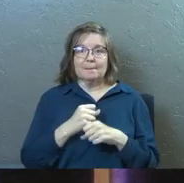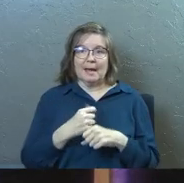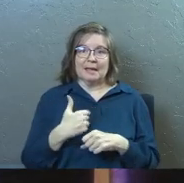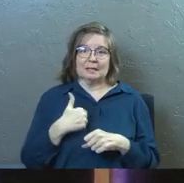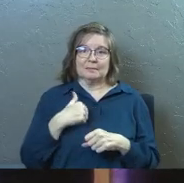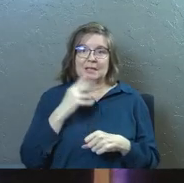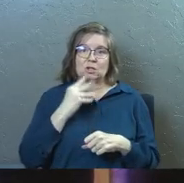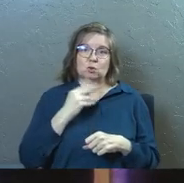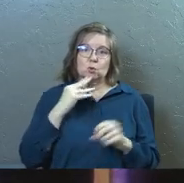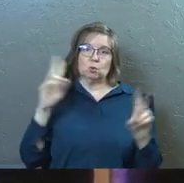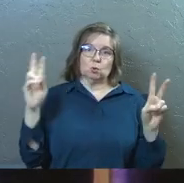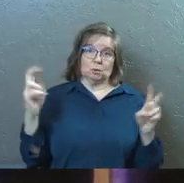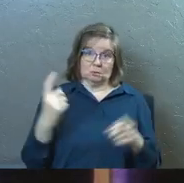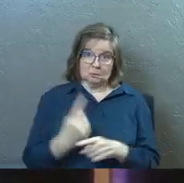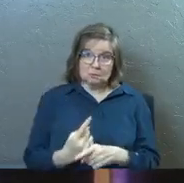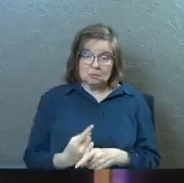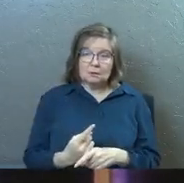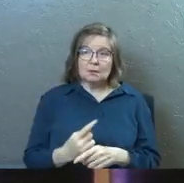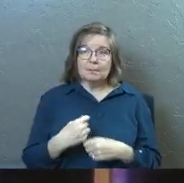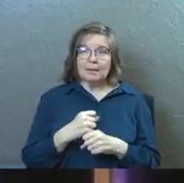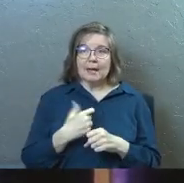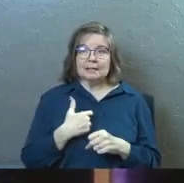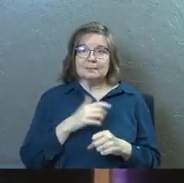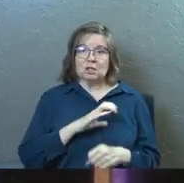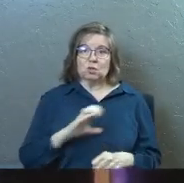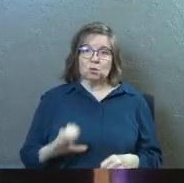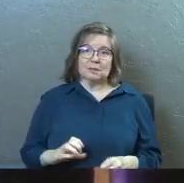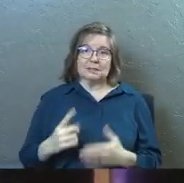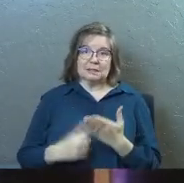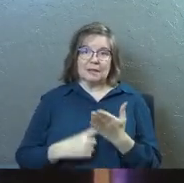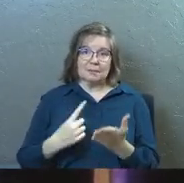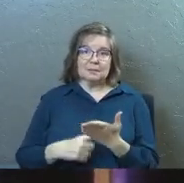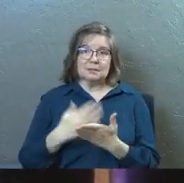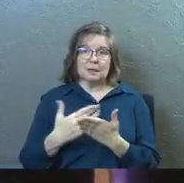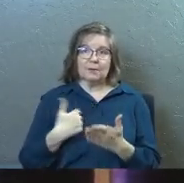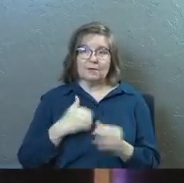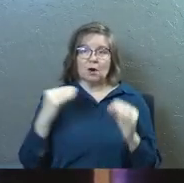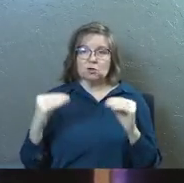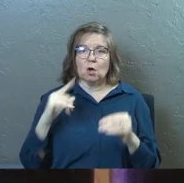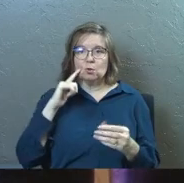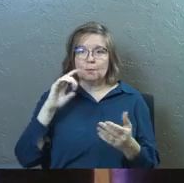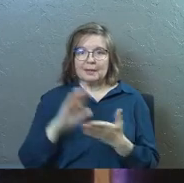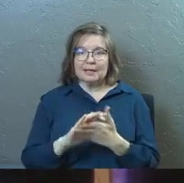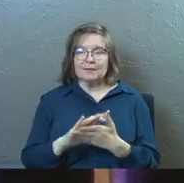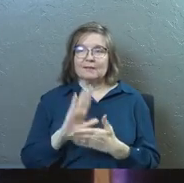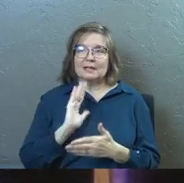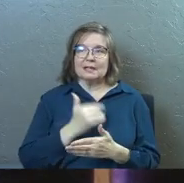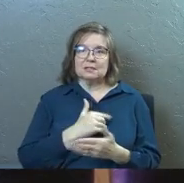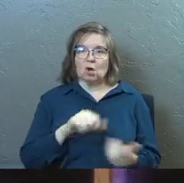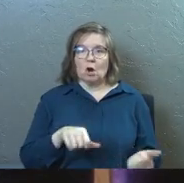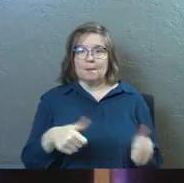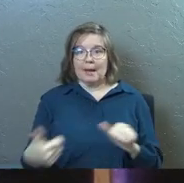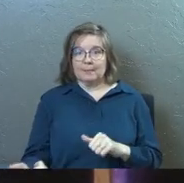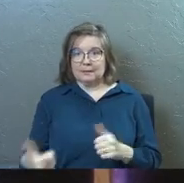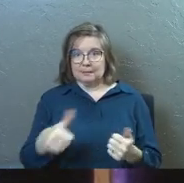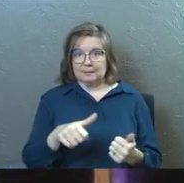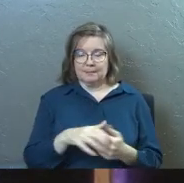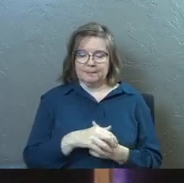makes me a Jew, right? What makes me a Christian sometimes, some of us are taught to believe, is our